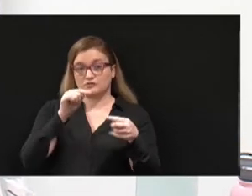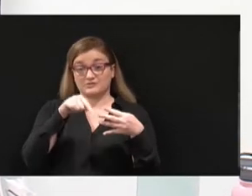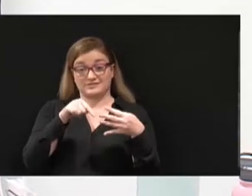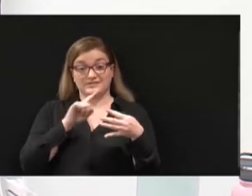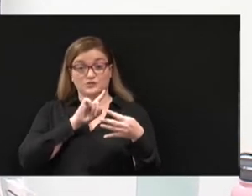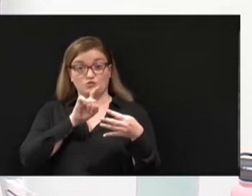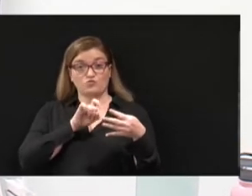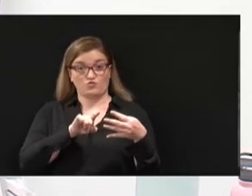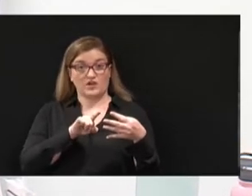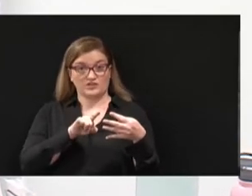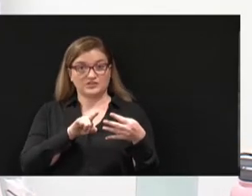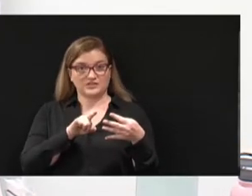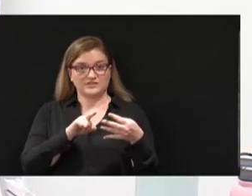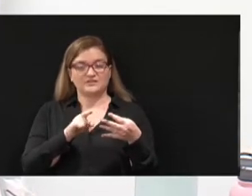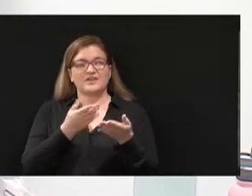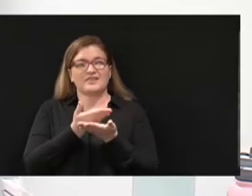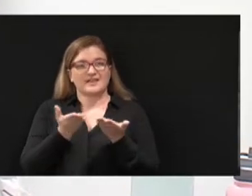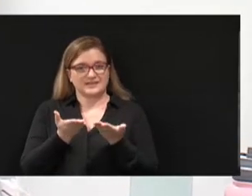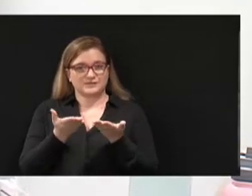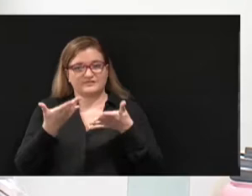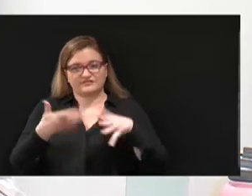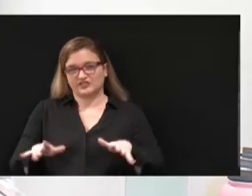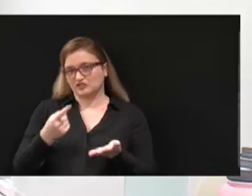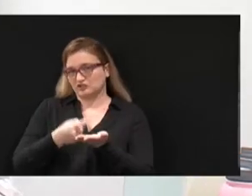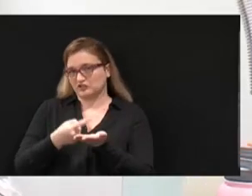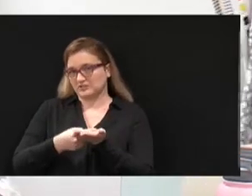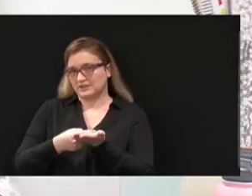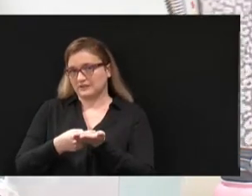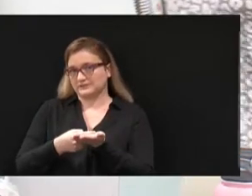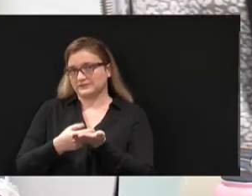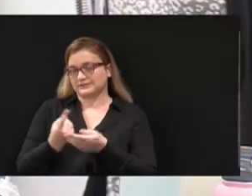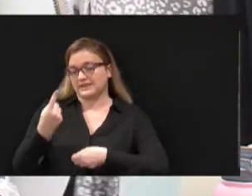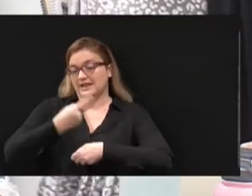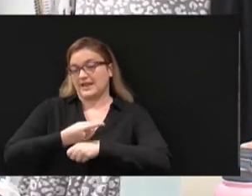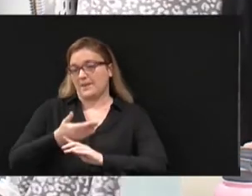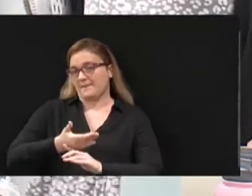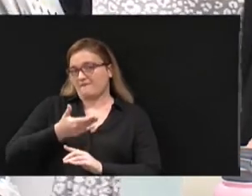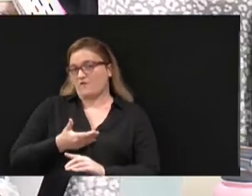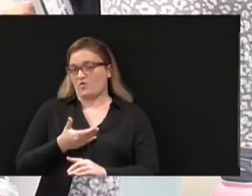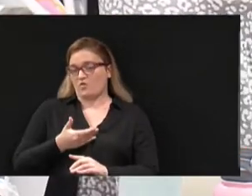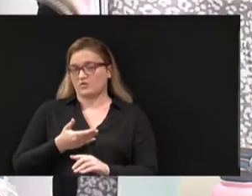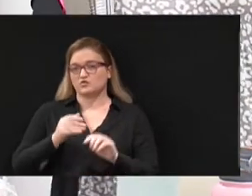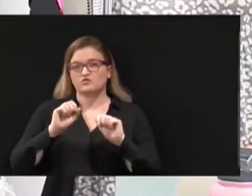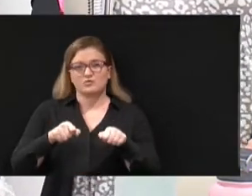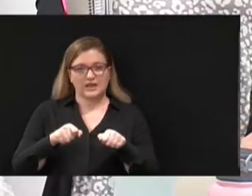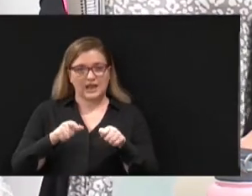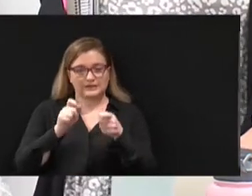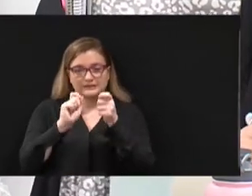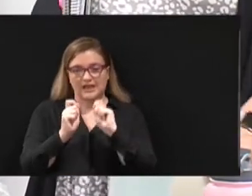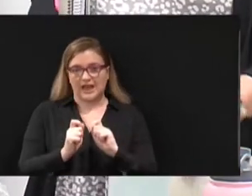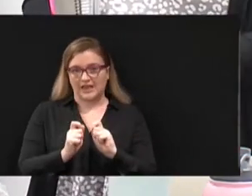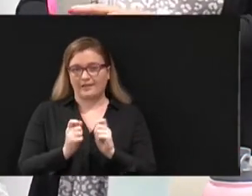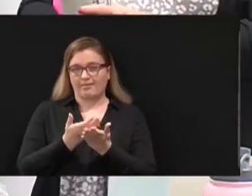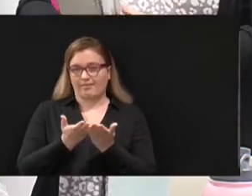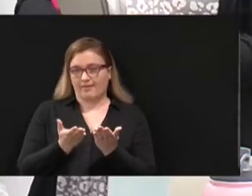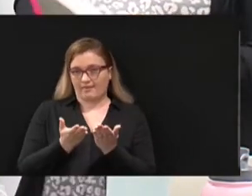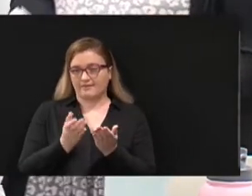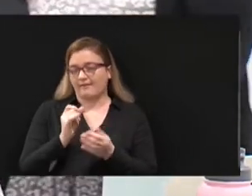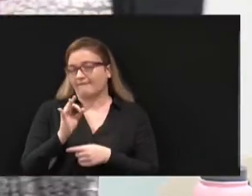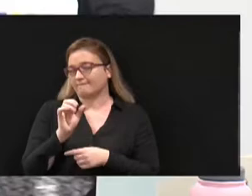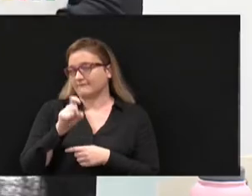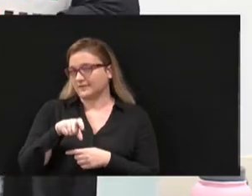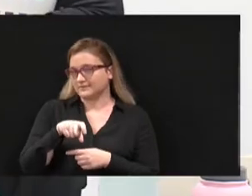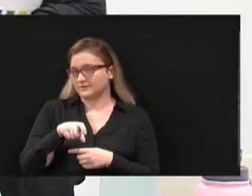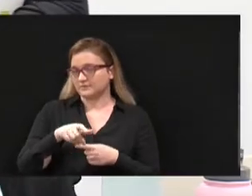material that we covered the day before, okay? So you can edit your work at that time if need be. All right, I'm going to turn it